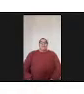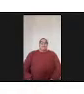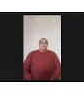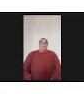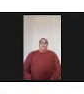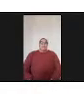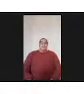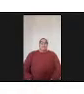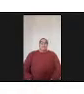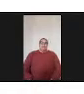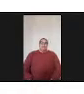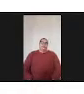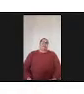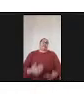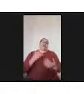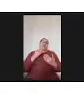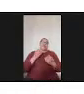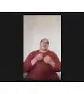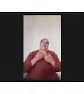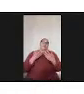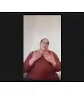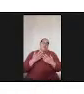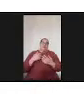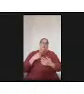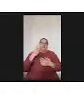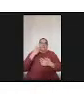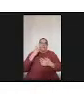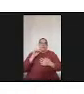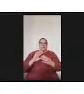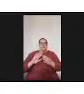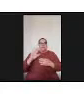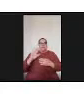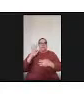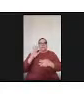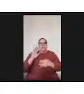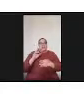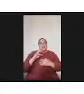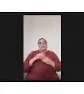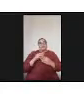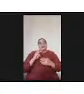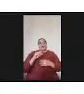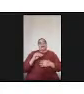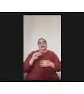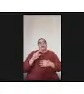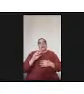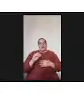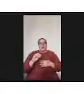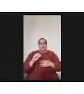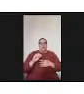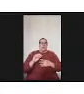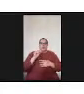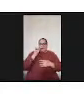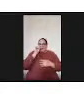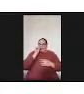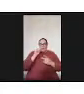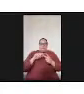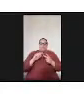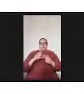Thank you very much. I see the hand of Member Maseko. Member Bosman, was your hand up?